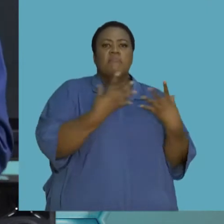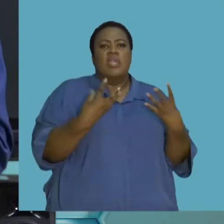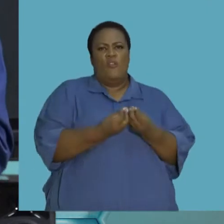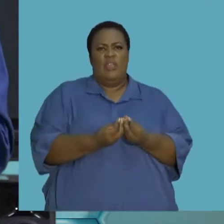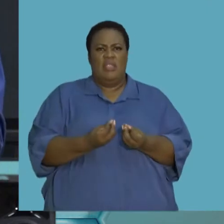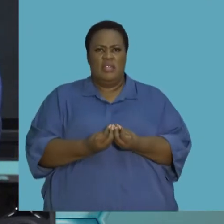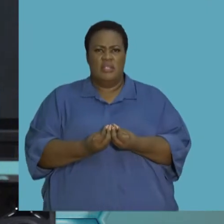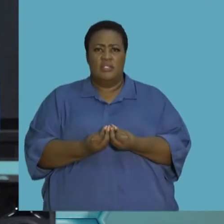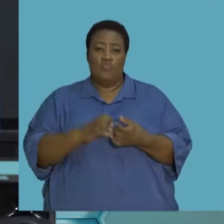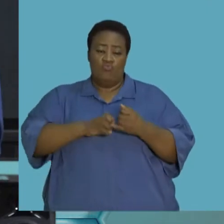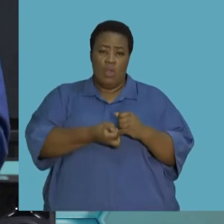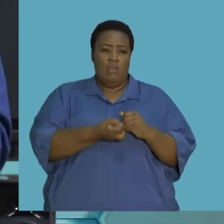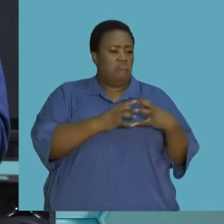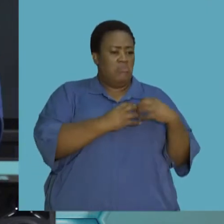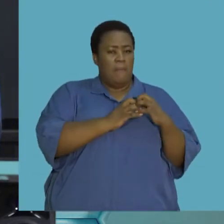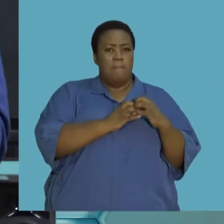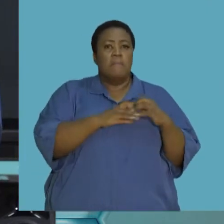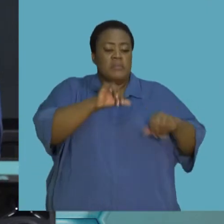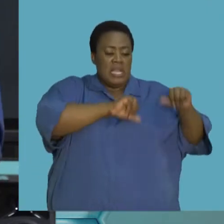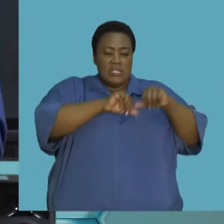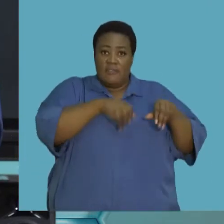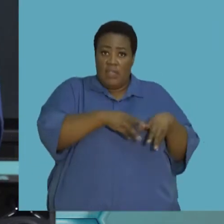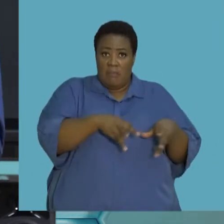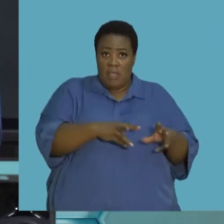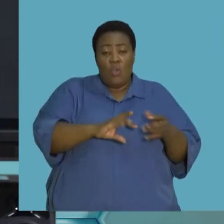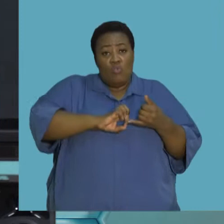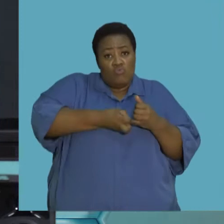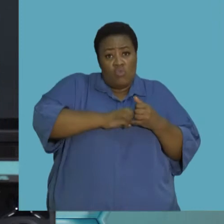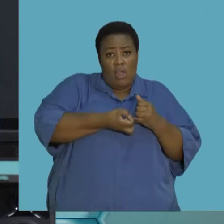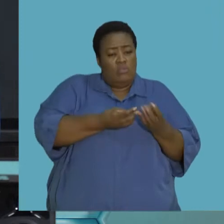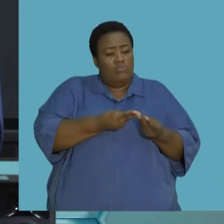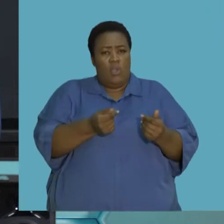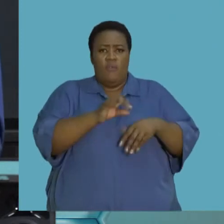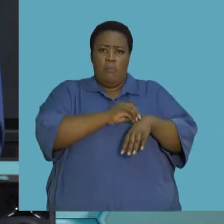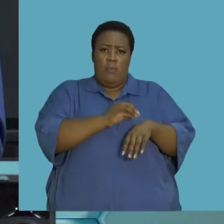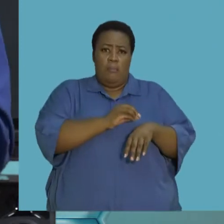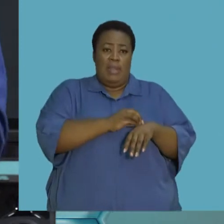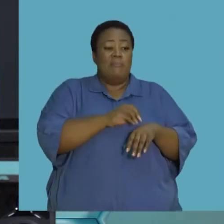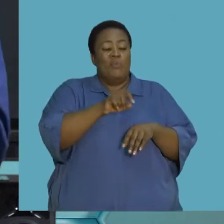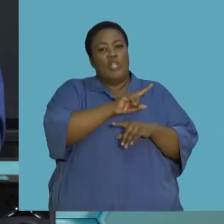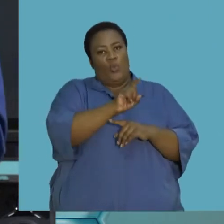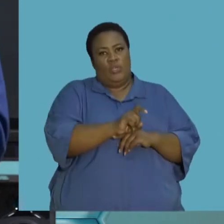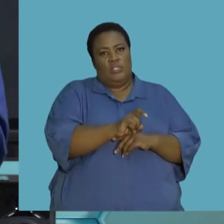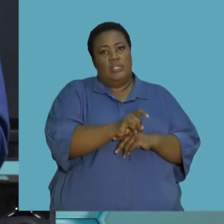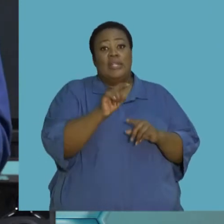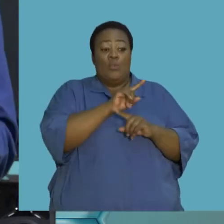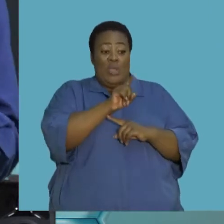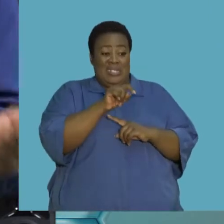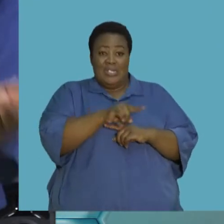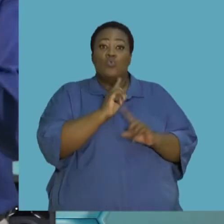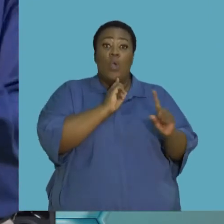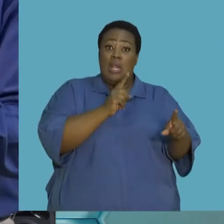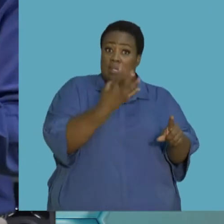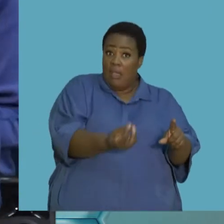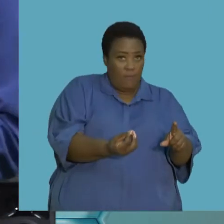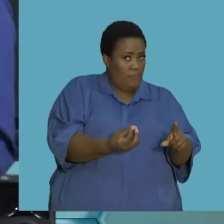scenarios where you're trying to establish the scientific method to trying and solve a problem or question that you have no answer to. So let's